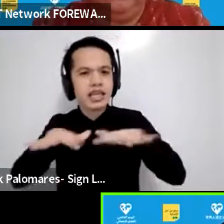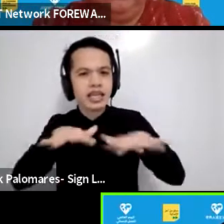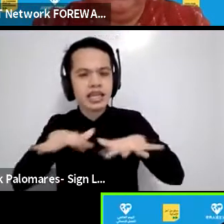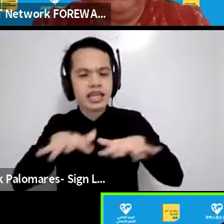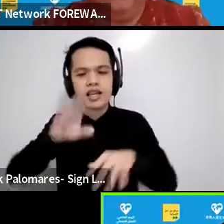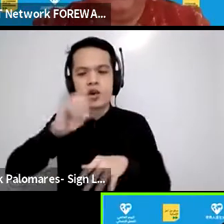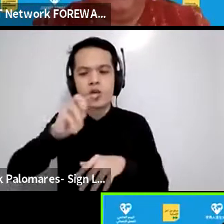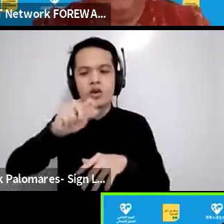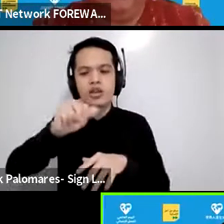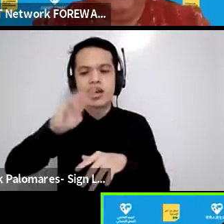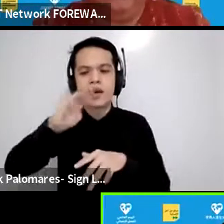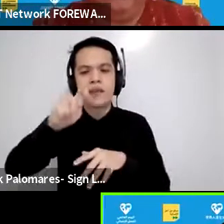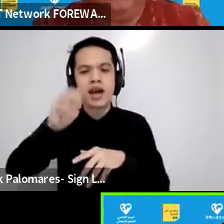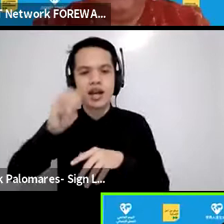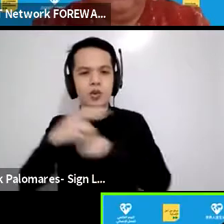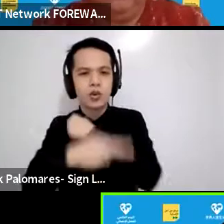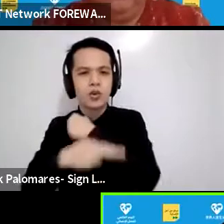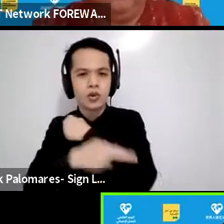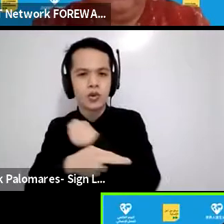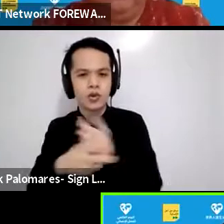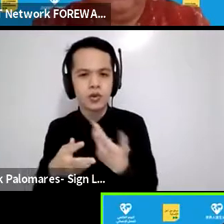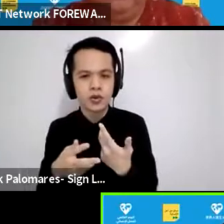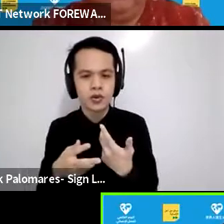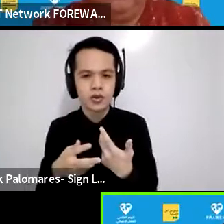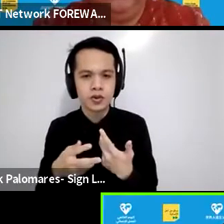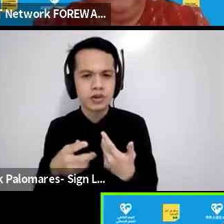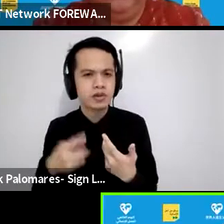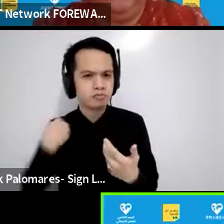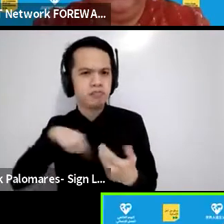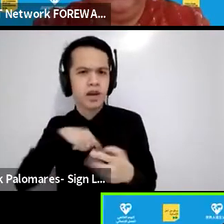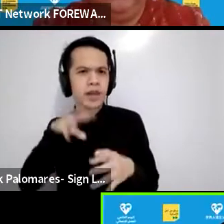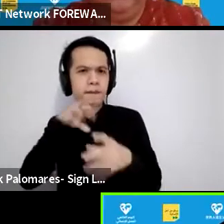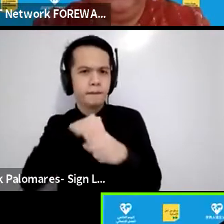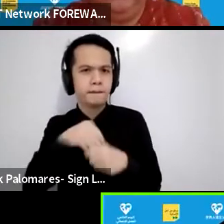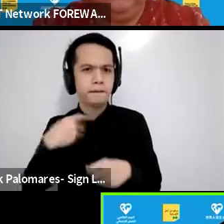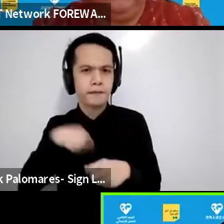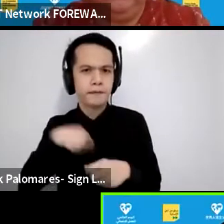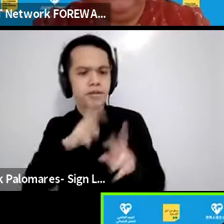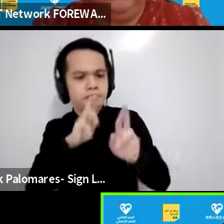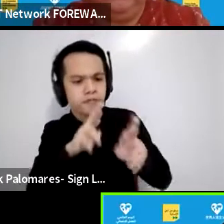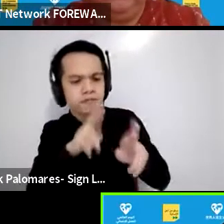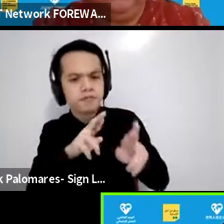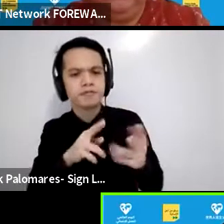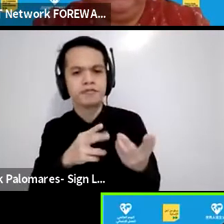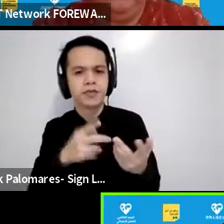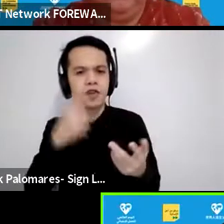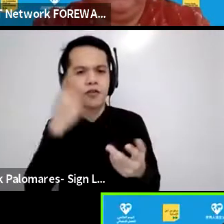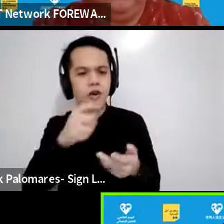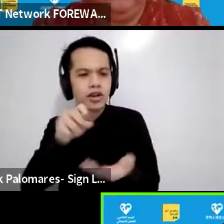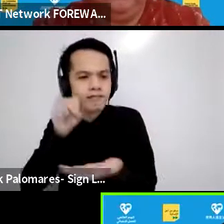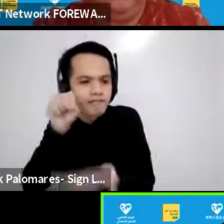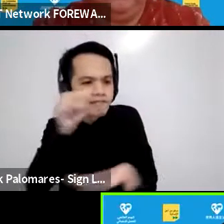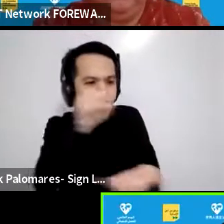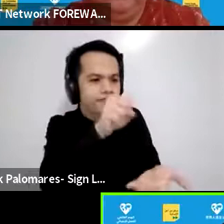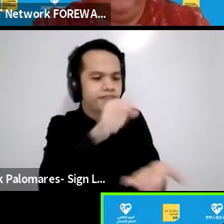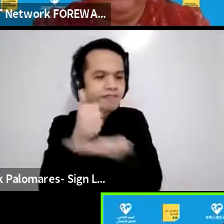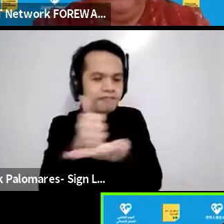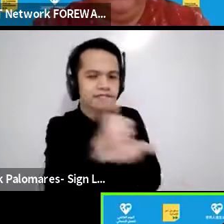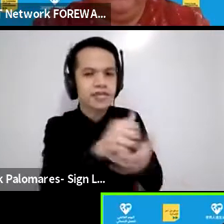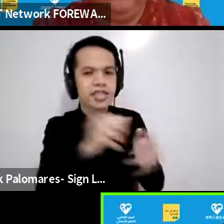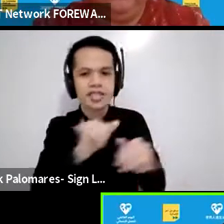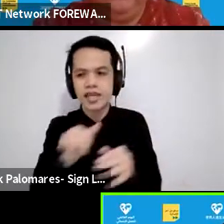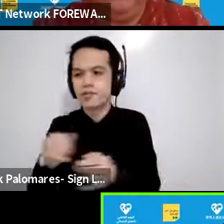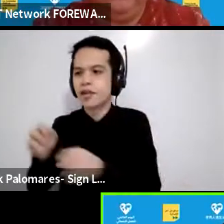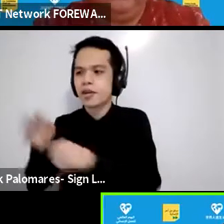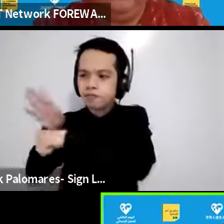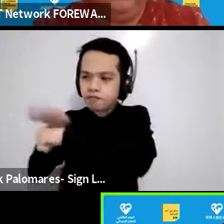Cotabato region. And we were in there as well, responding with the relief goods and deploying our